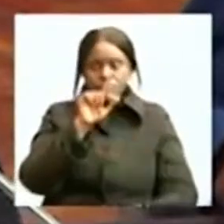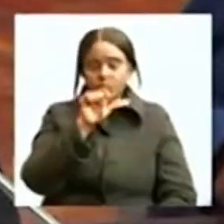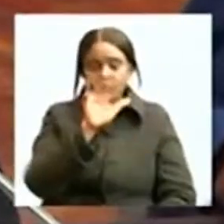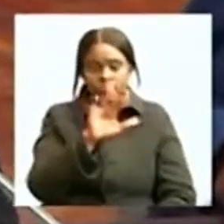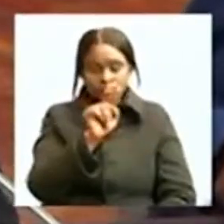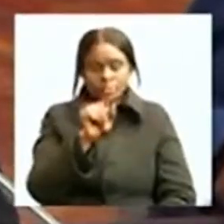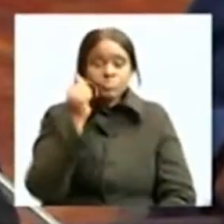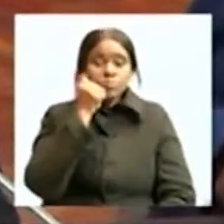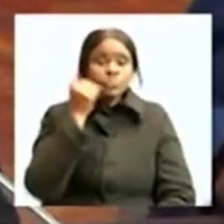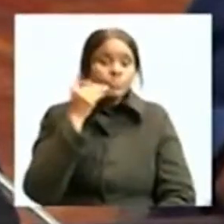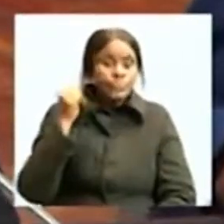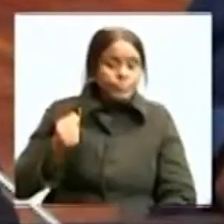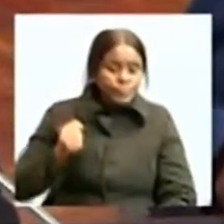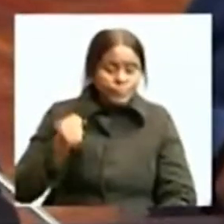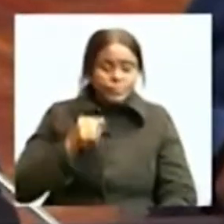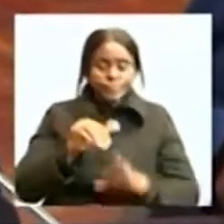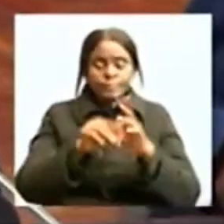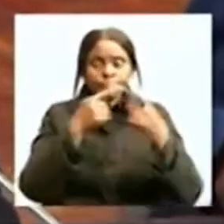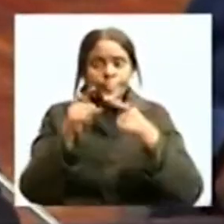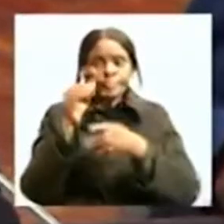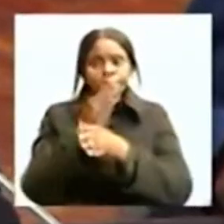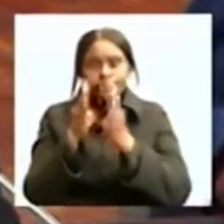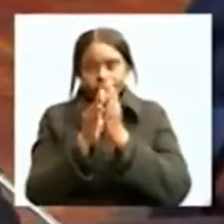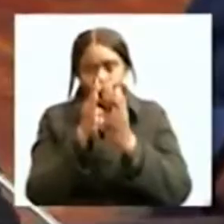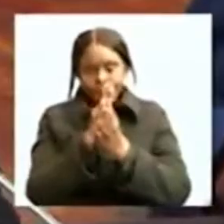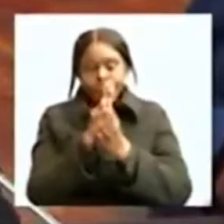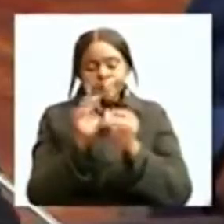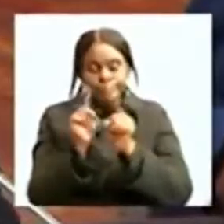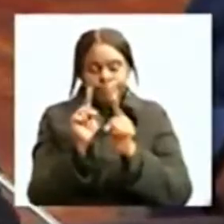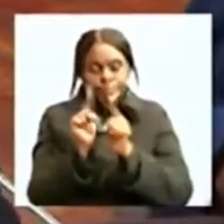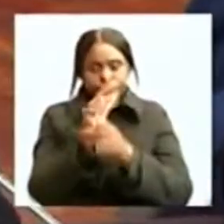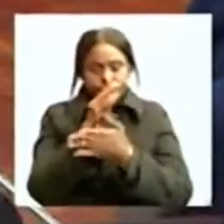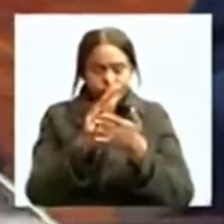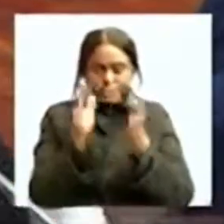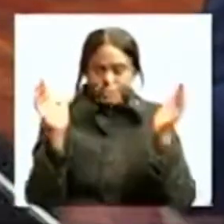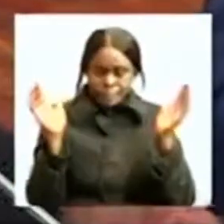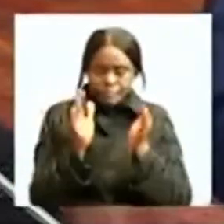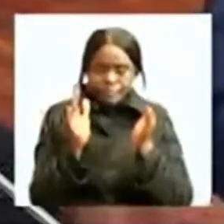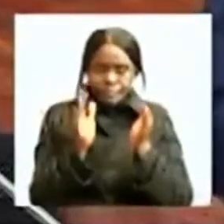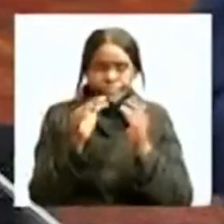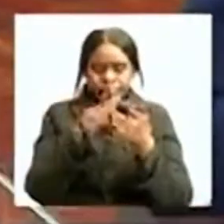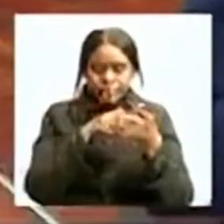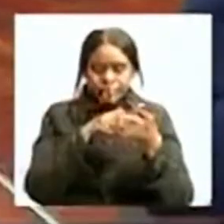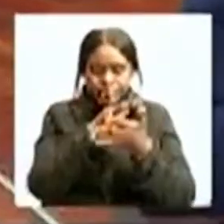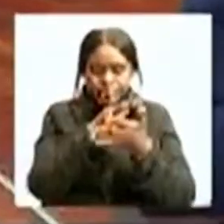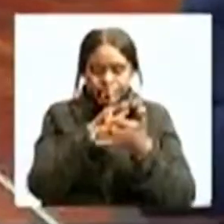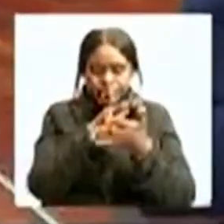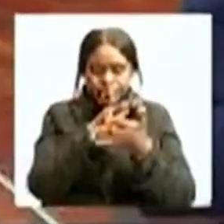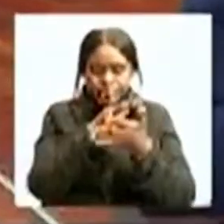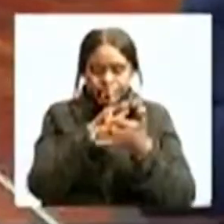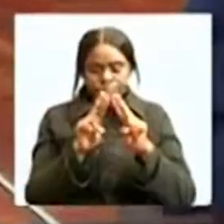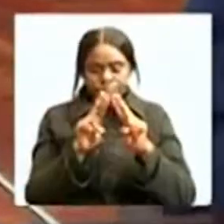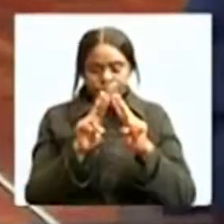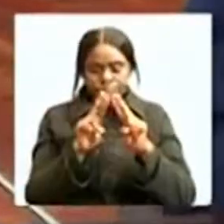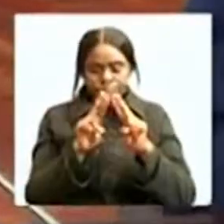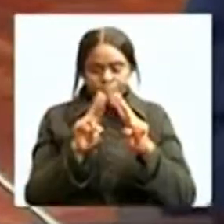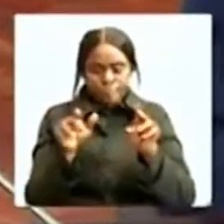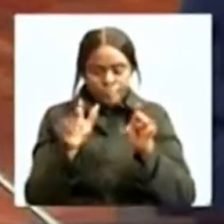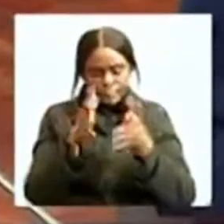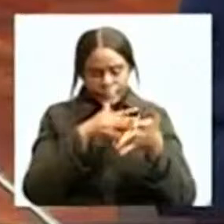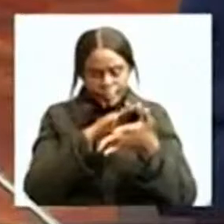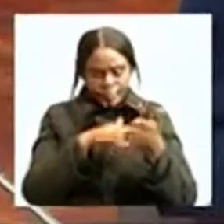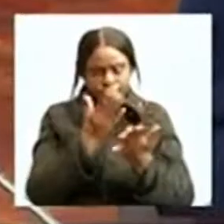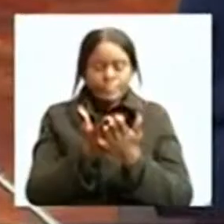The palaces are on various stages of construction and are summarized in the table below. Chairperson, the table